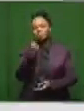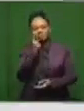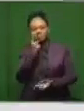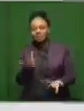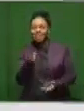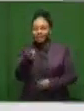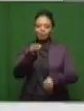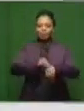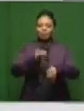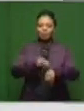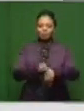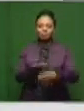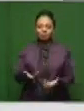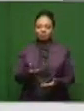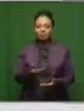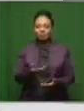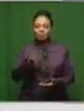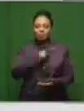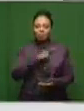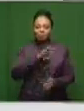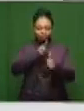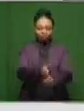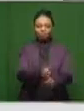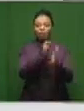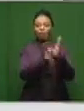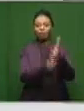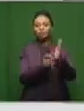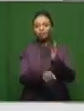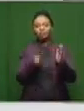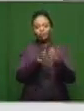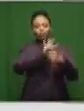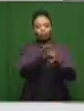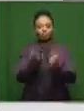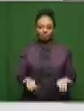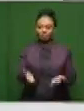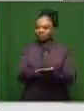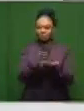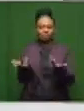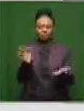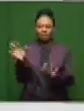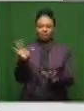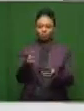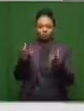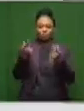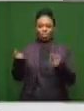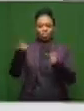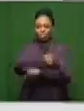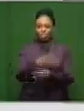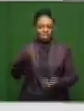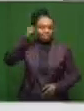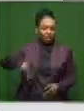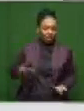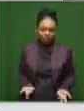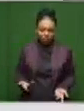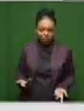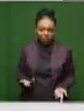problem for other people to adhere to these regulations so you can you you you can use this analogy to